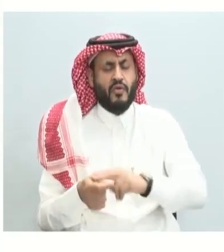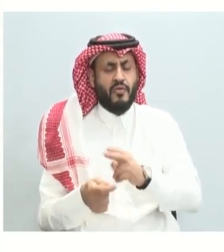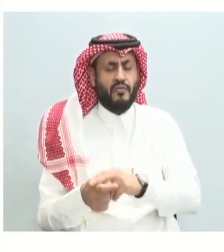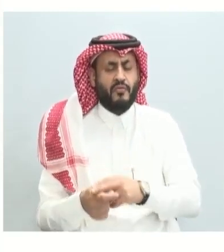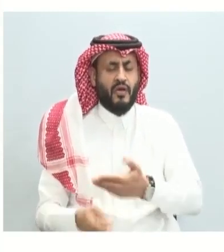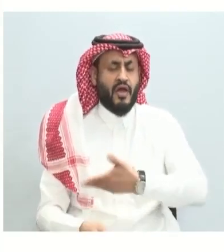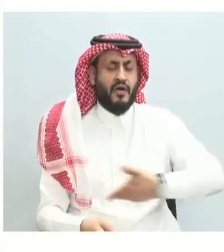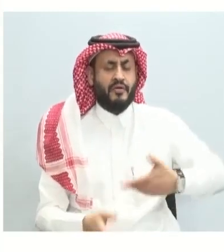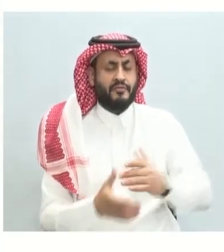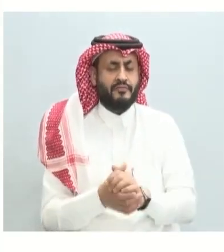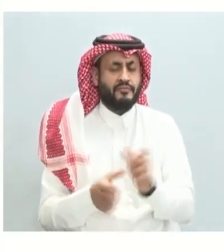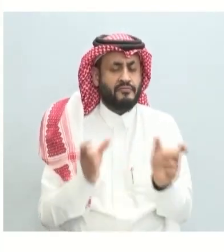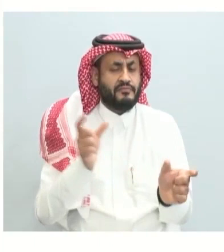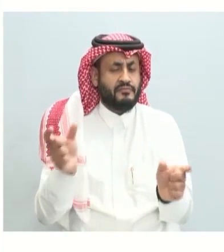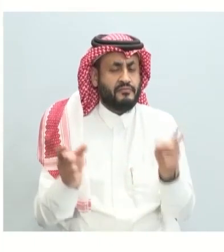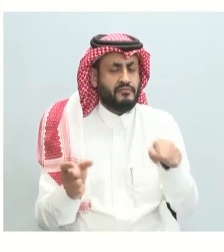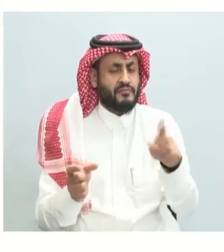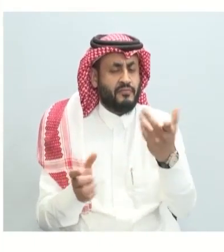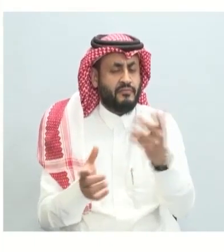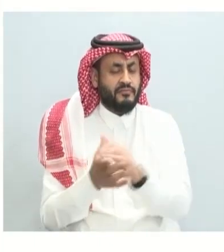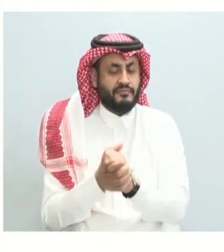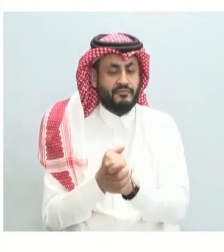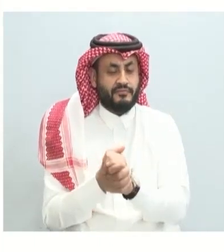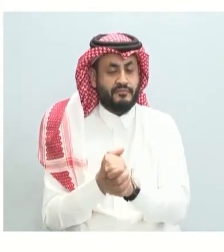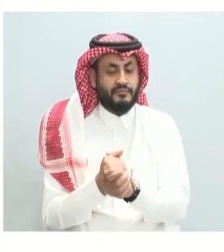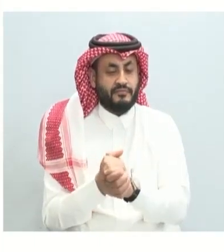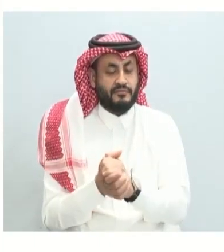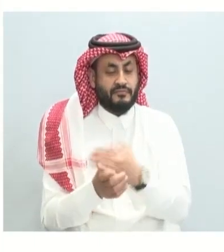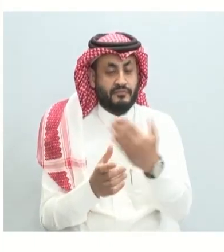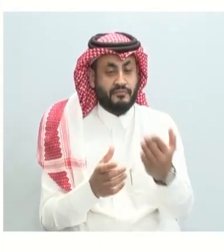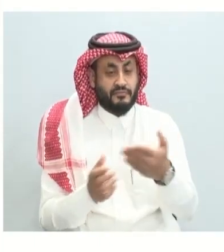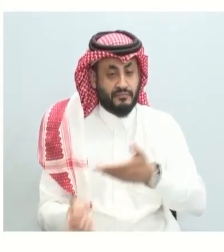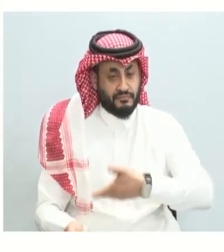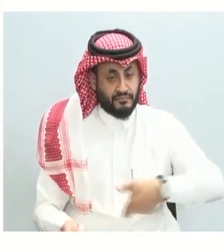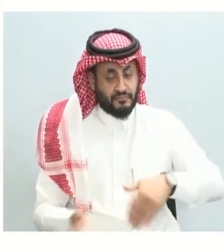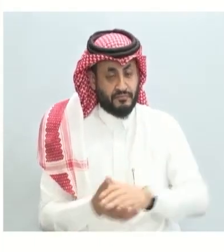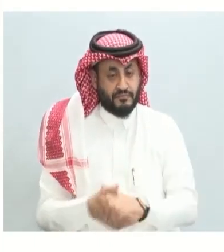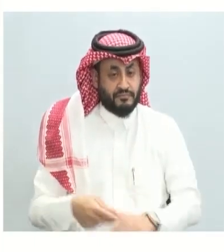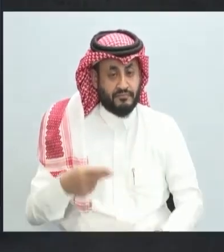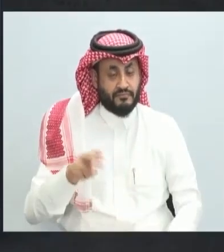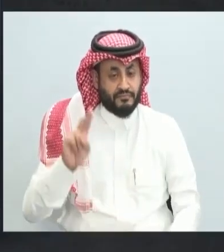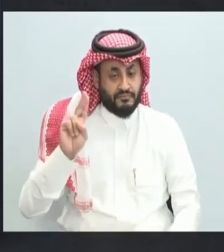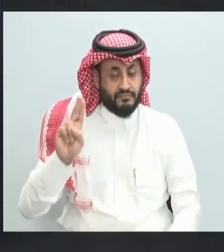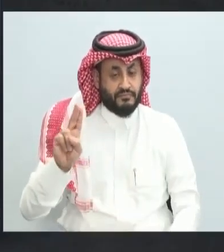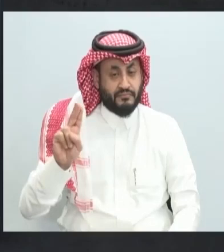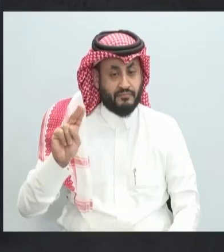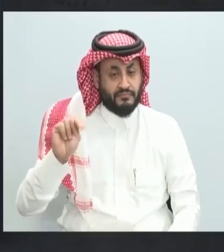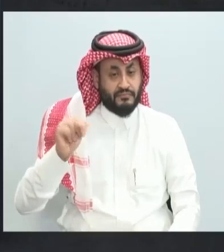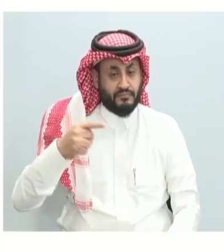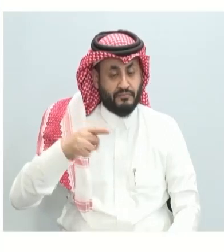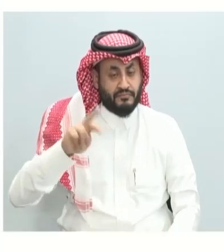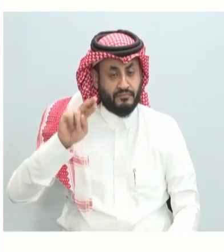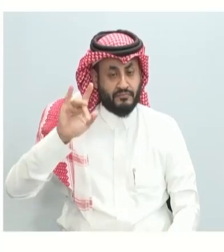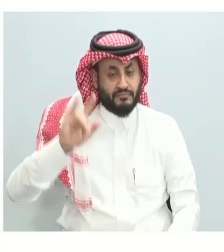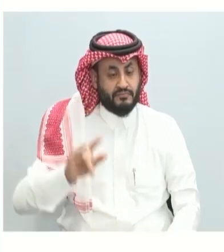or hungry all the time? The right answer is that he is hungry all the